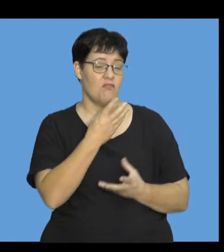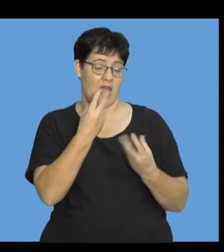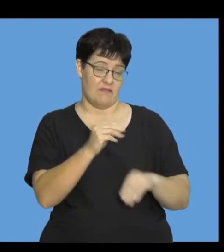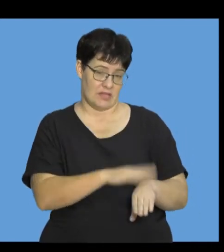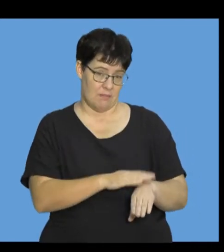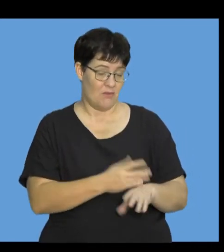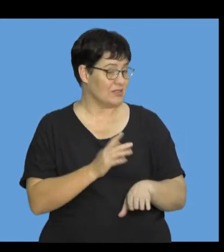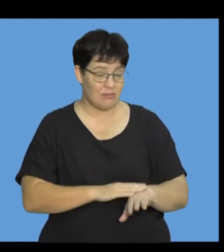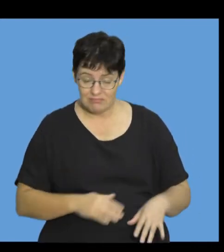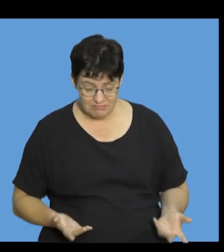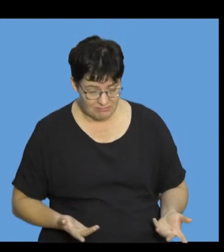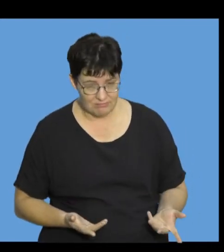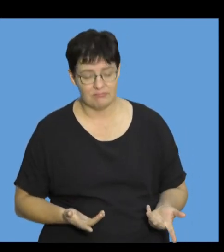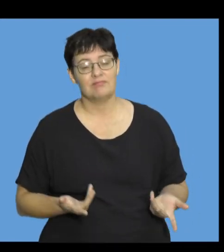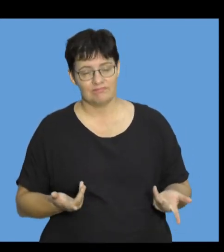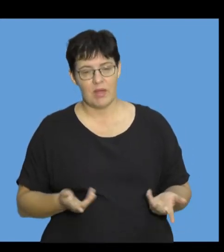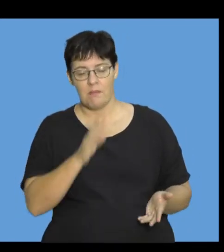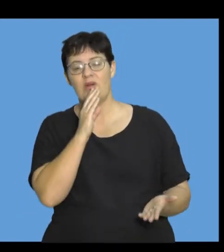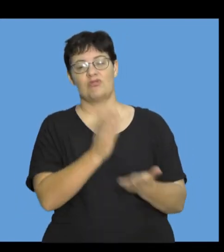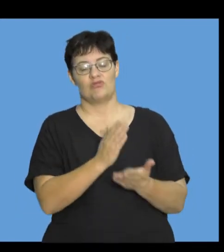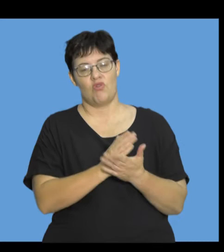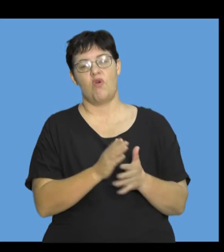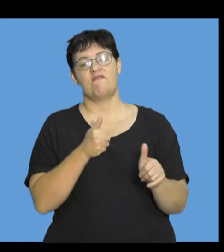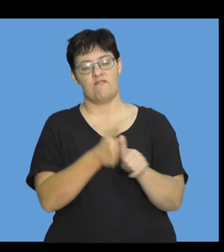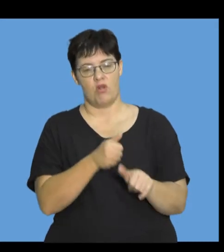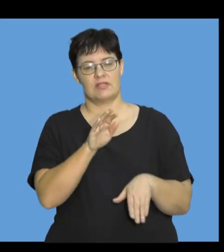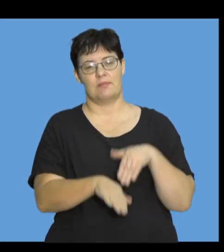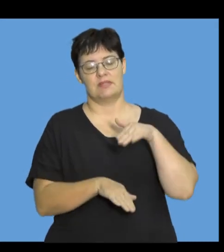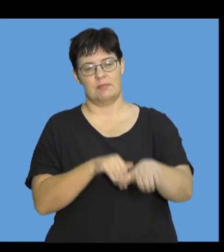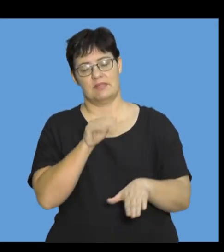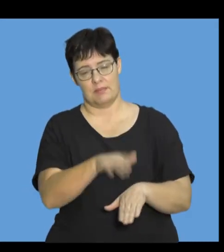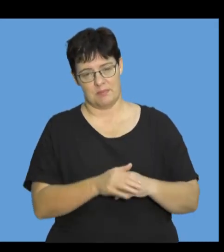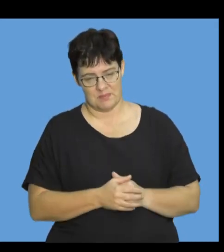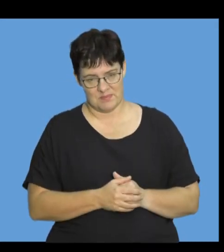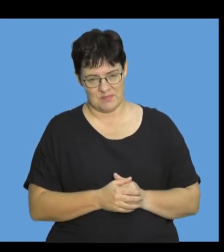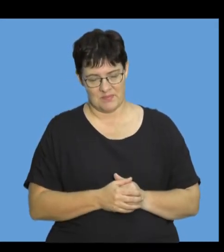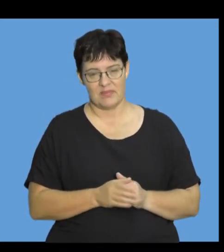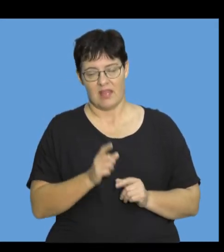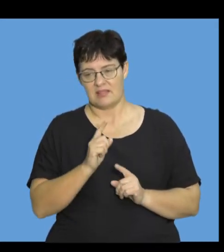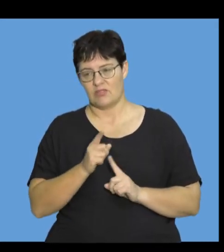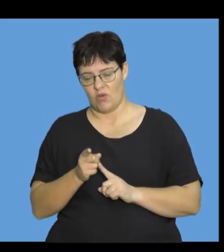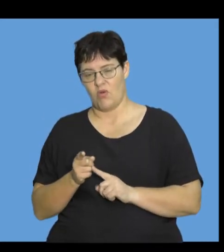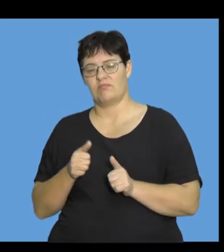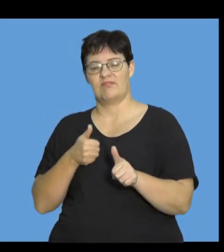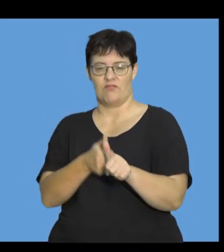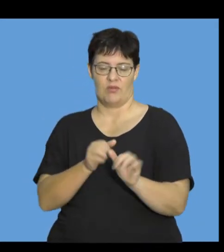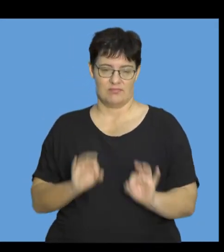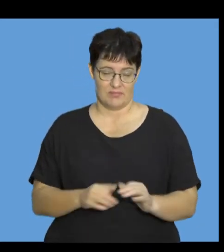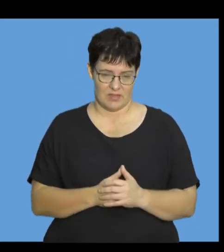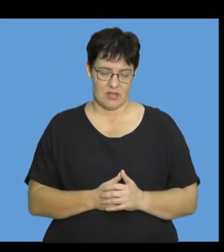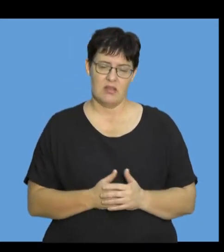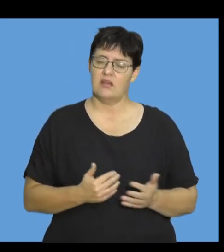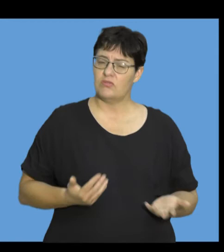answer if you have some time. But if you do not, then just make sure that you follow the correct statements there and the